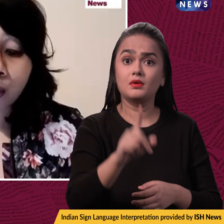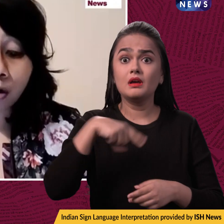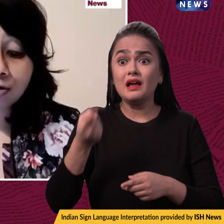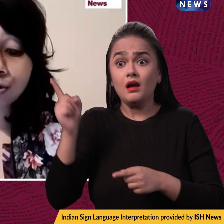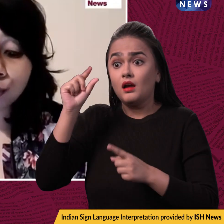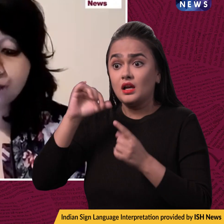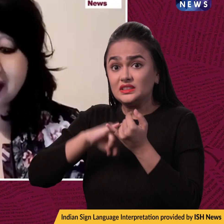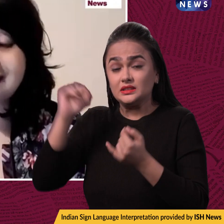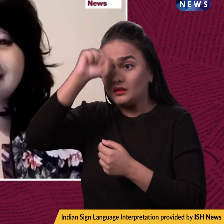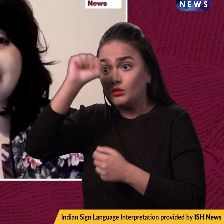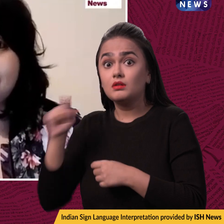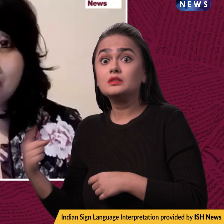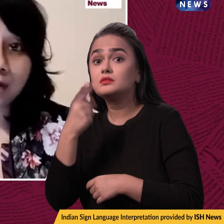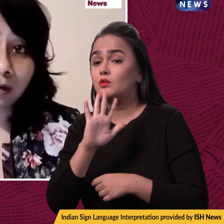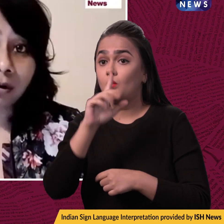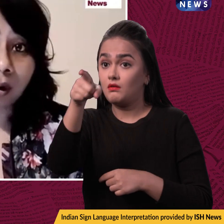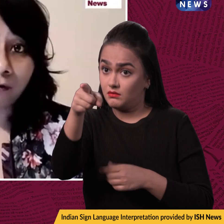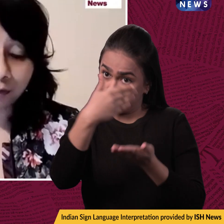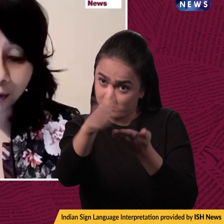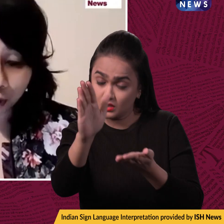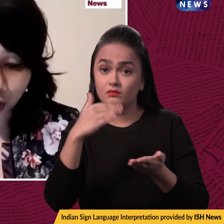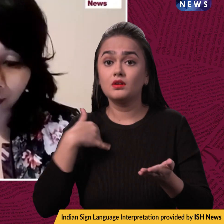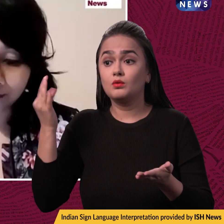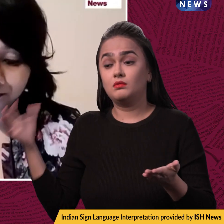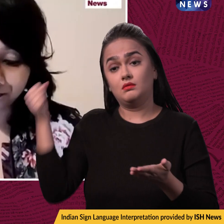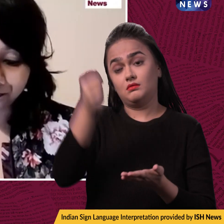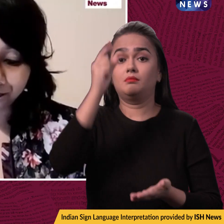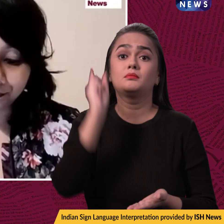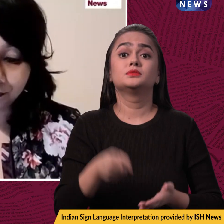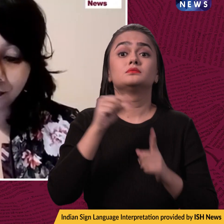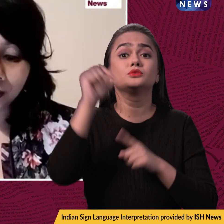Sidhu, wants removed as the Advocate General of Punjab.